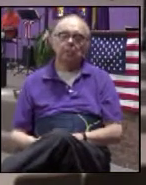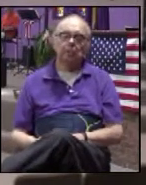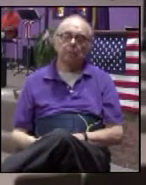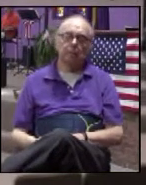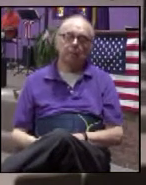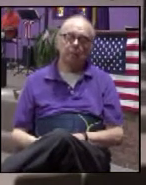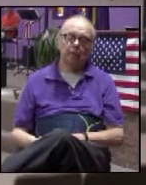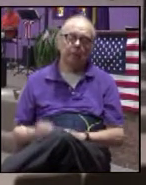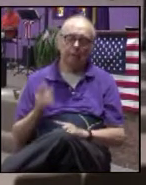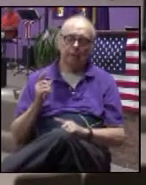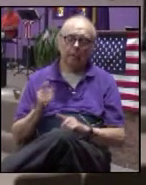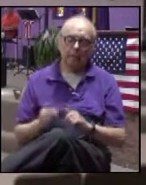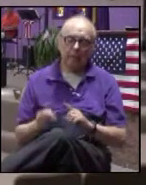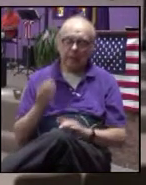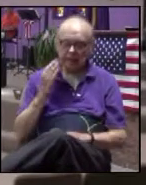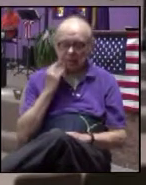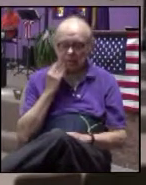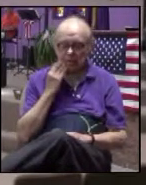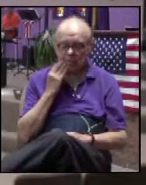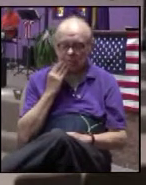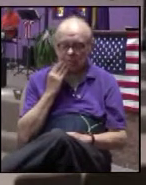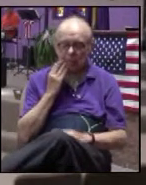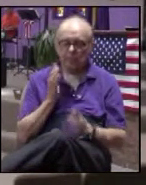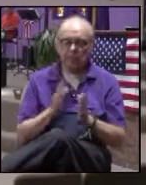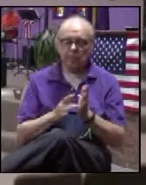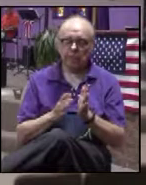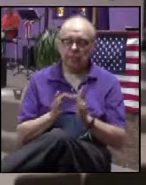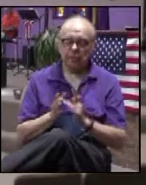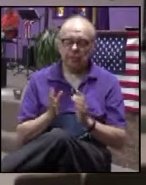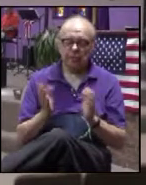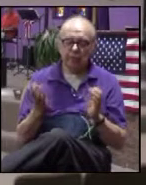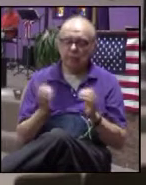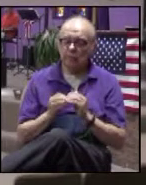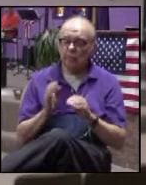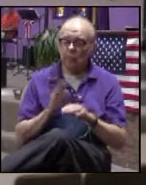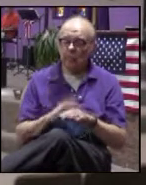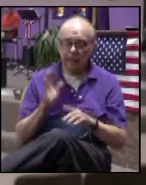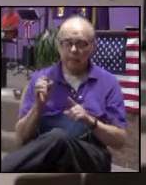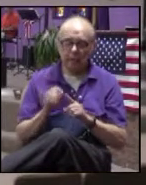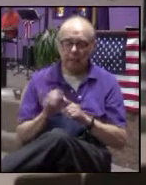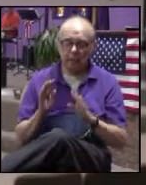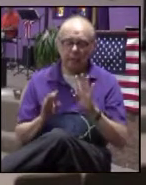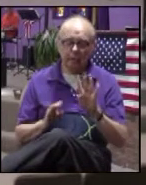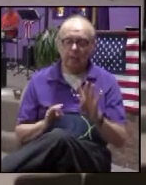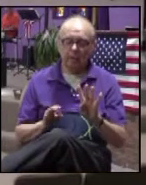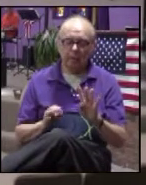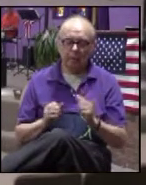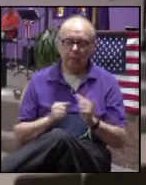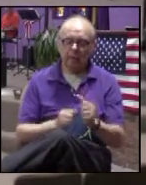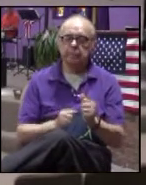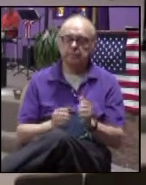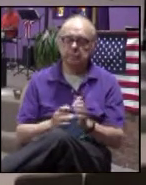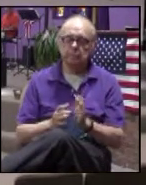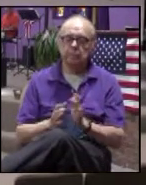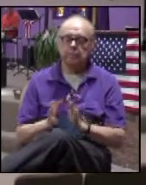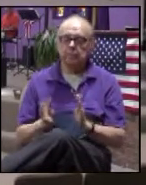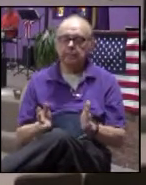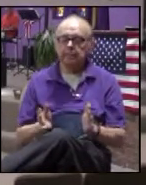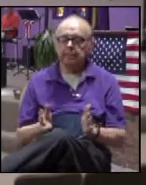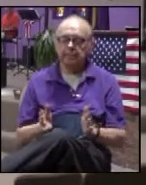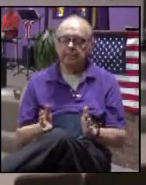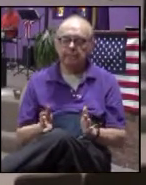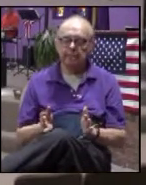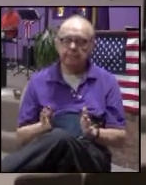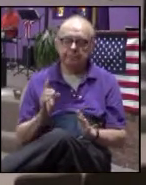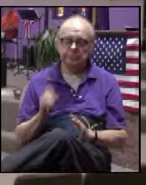You cannot know Jesus any more than you know His Word. Number 4, to follow Him,